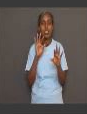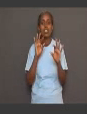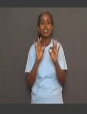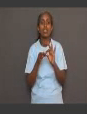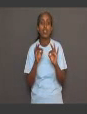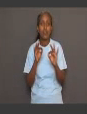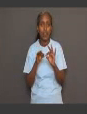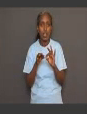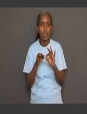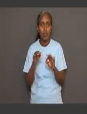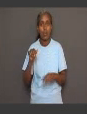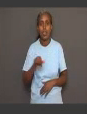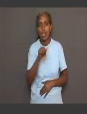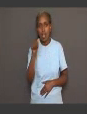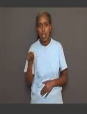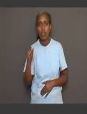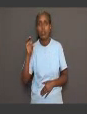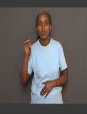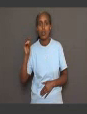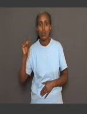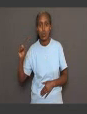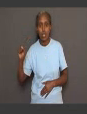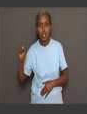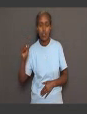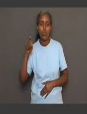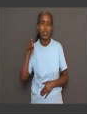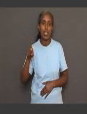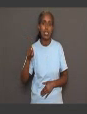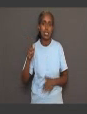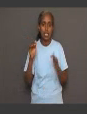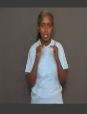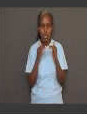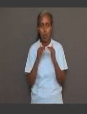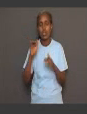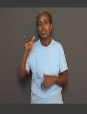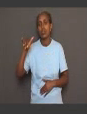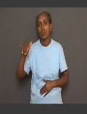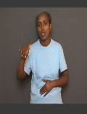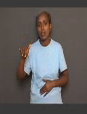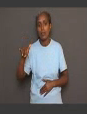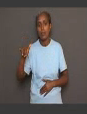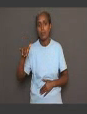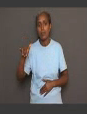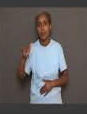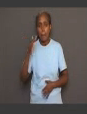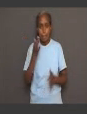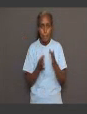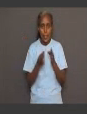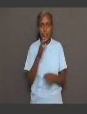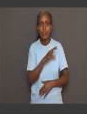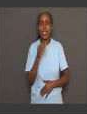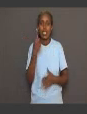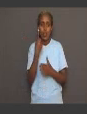defined by arccosine of x equals y if